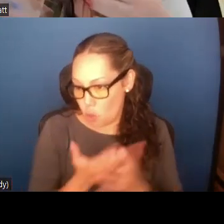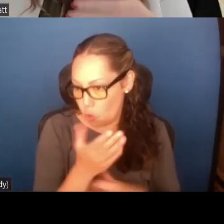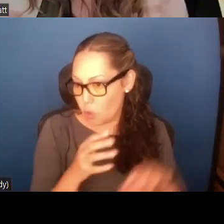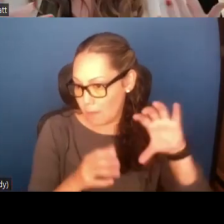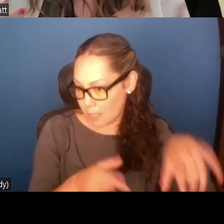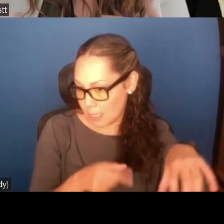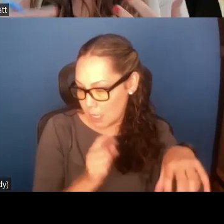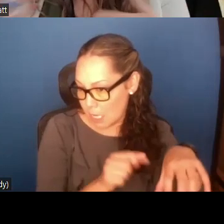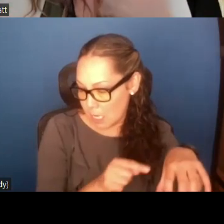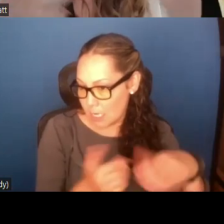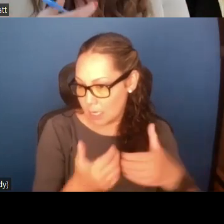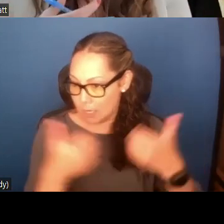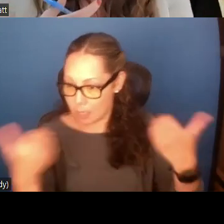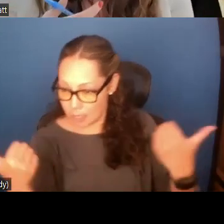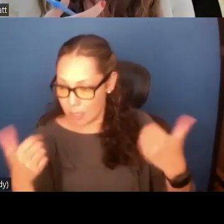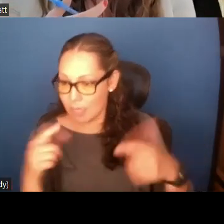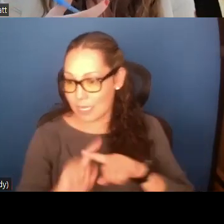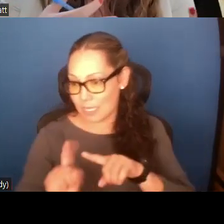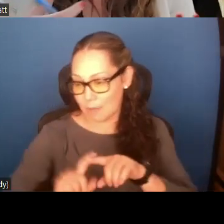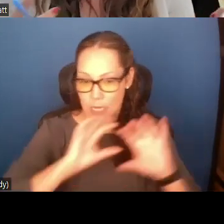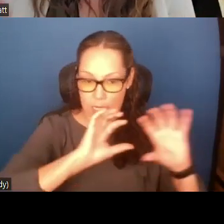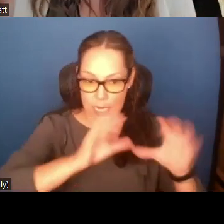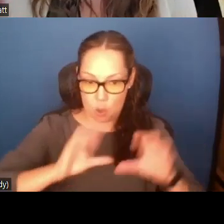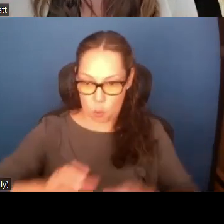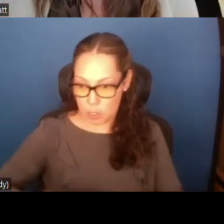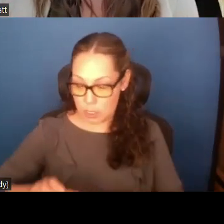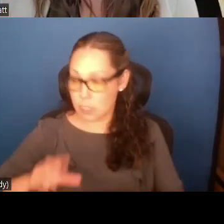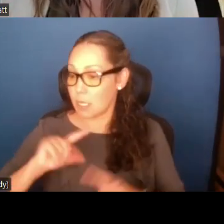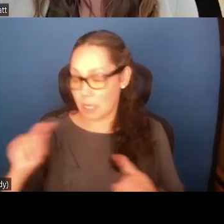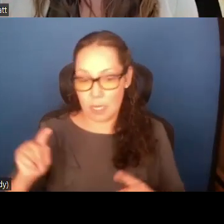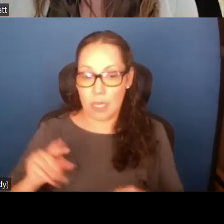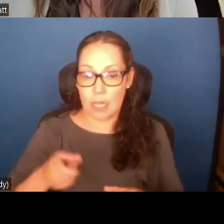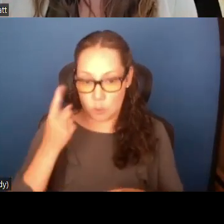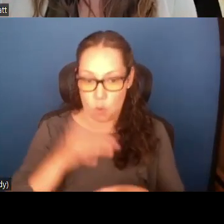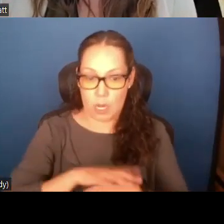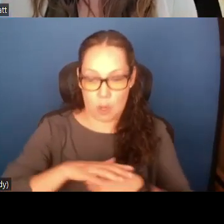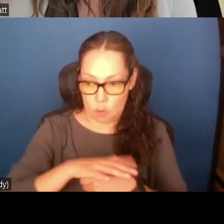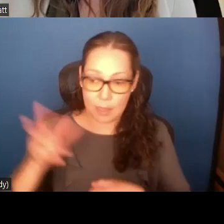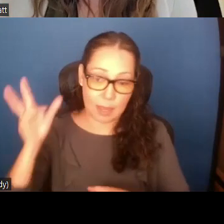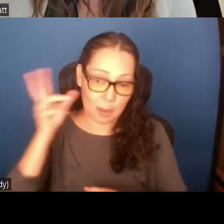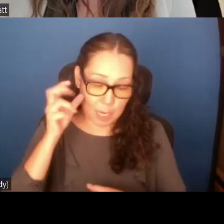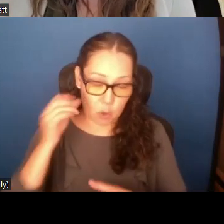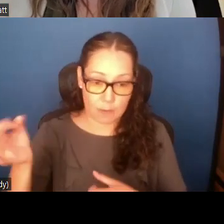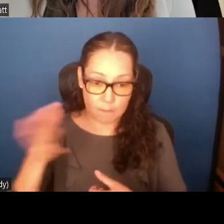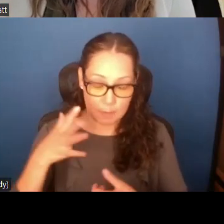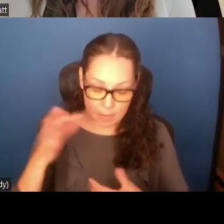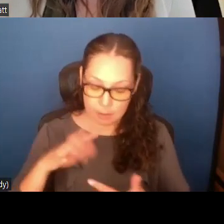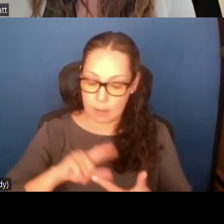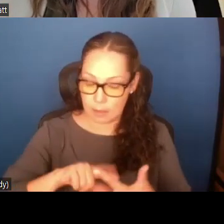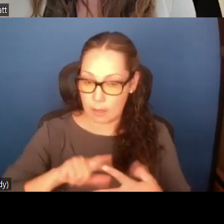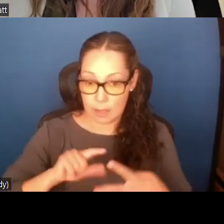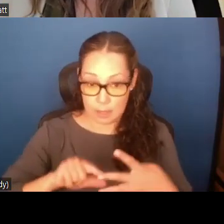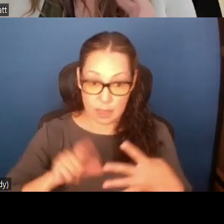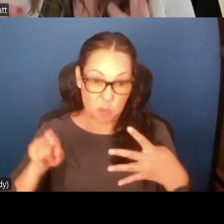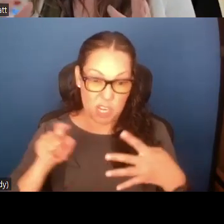are distinct categories that are not necessarily resident designated visitors. So that's one area of feedback I'm hearing and an area for us to workshop a little